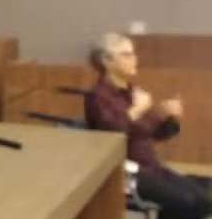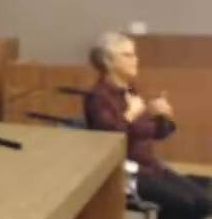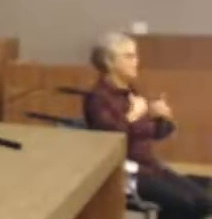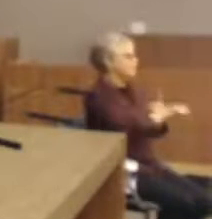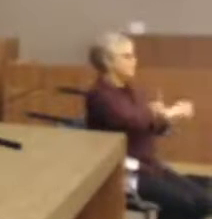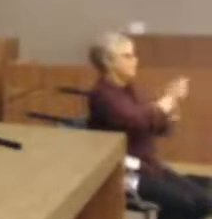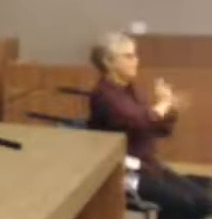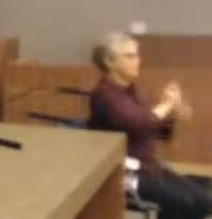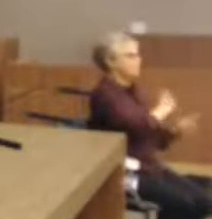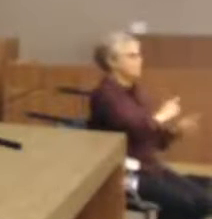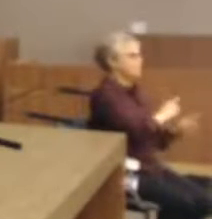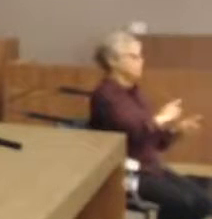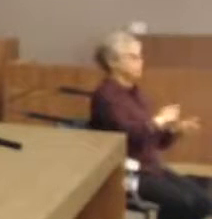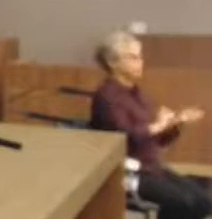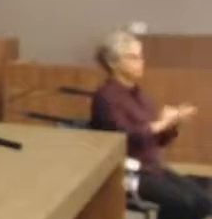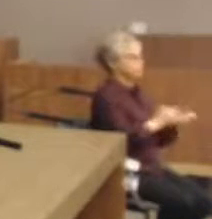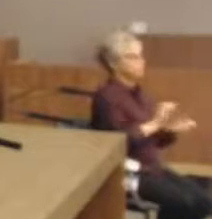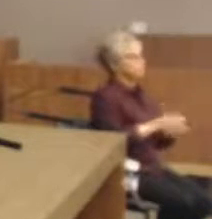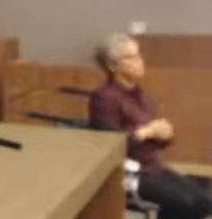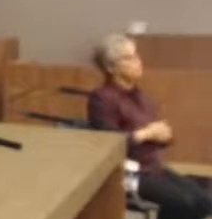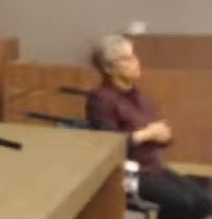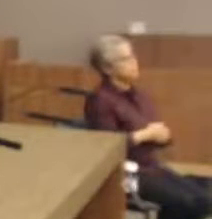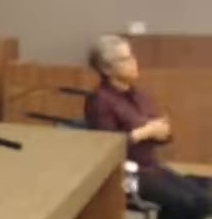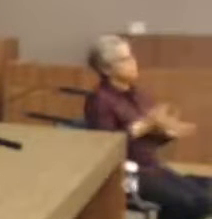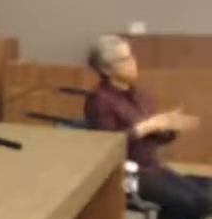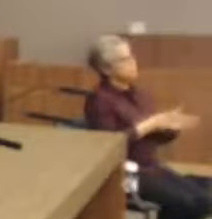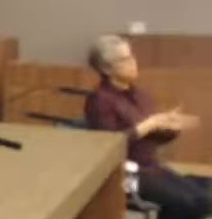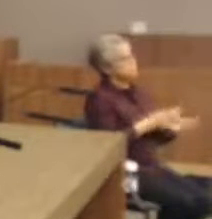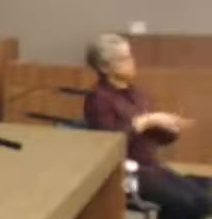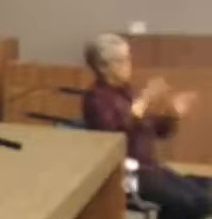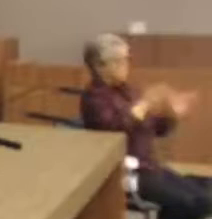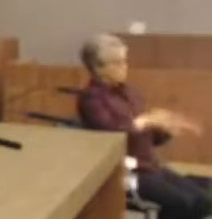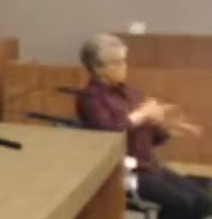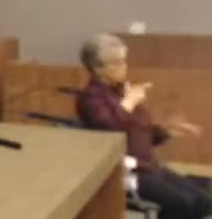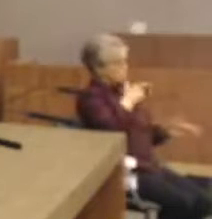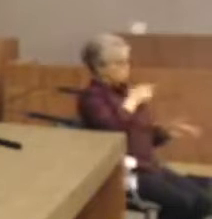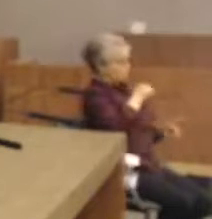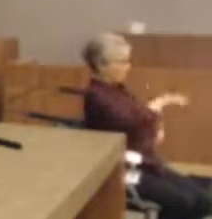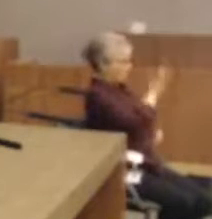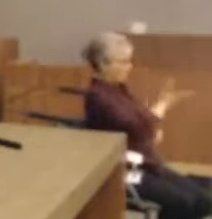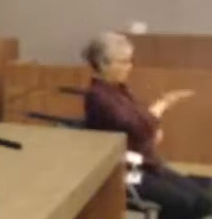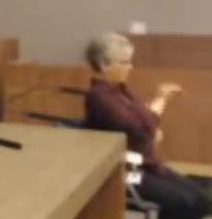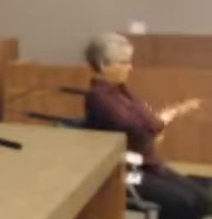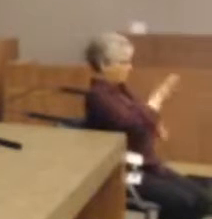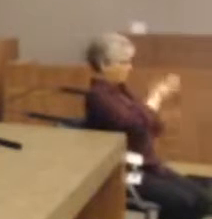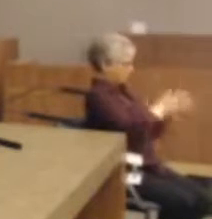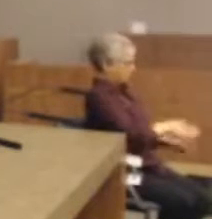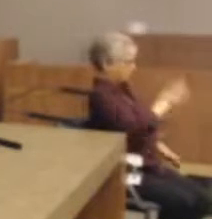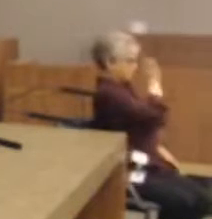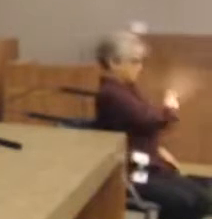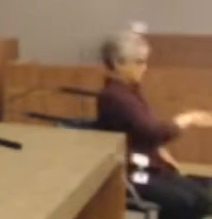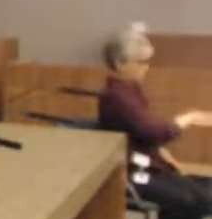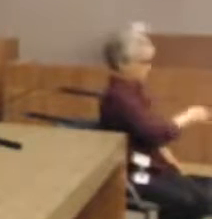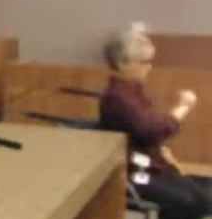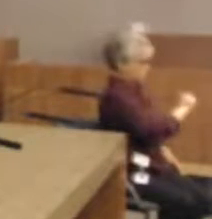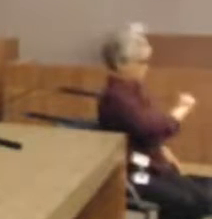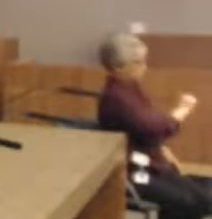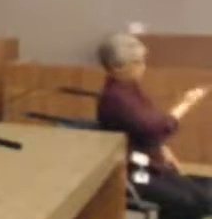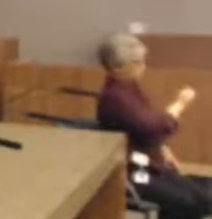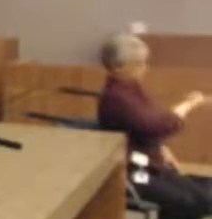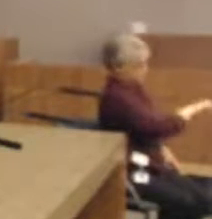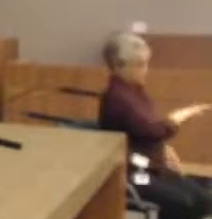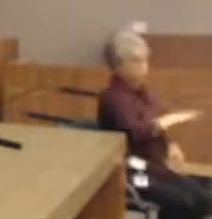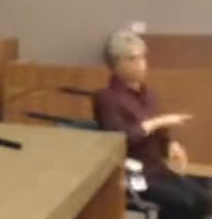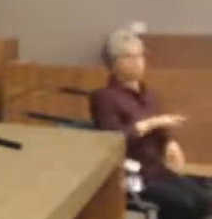you know, there was a more sober person with them who saw what happened and didn't intervene, but then they're a witness to say, yeah, I saw that